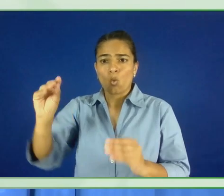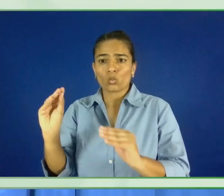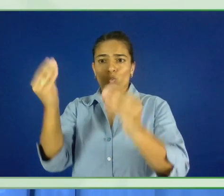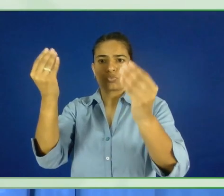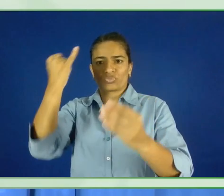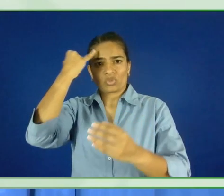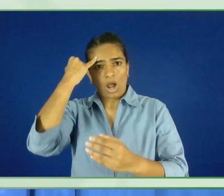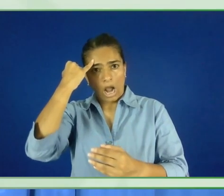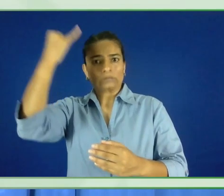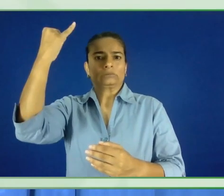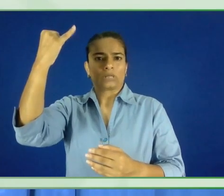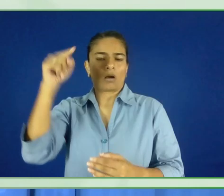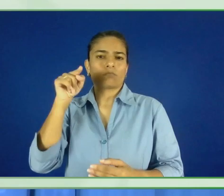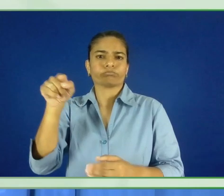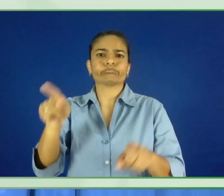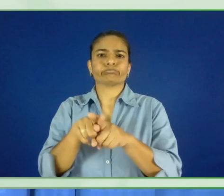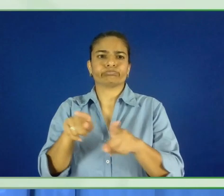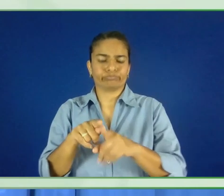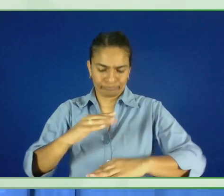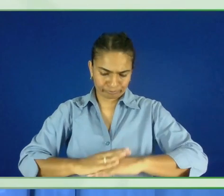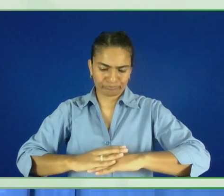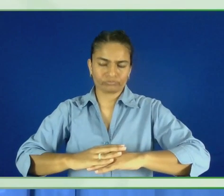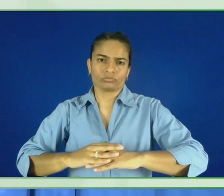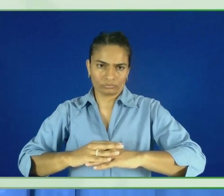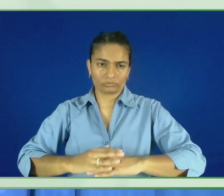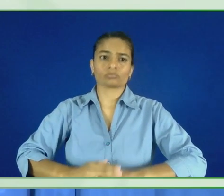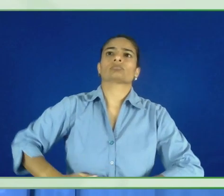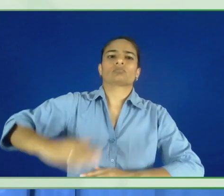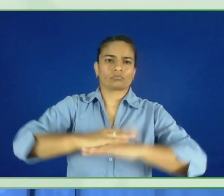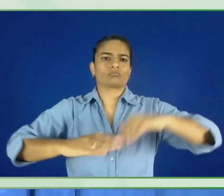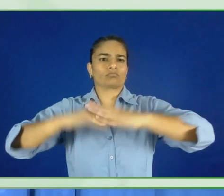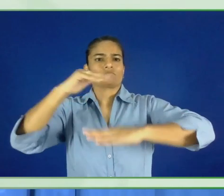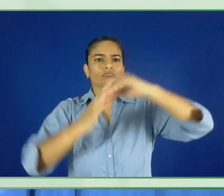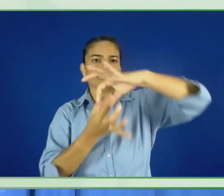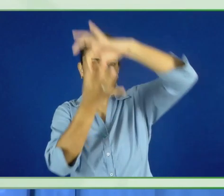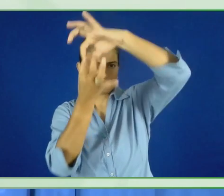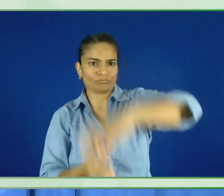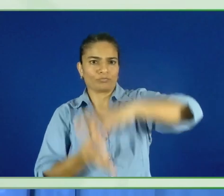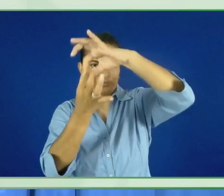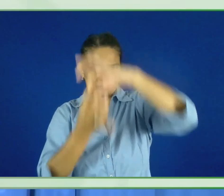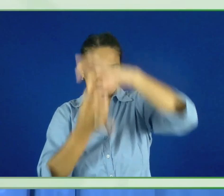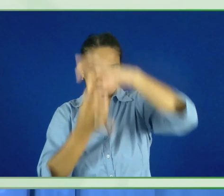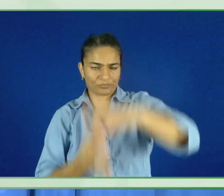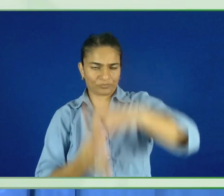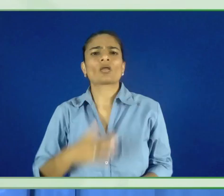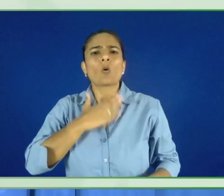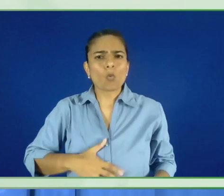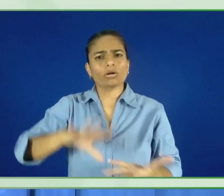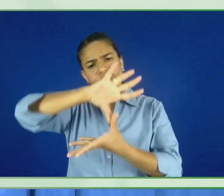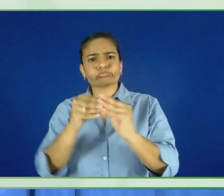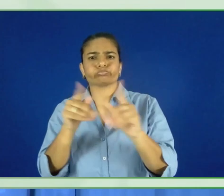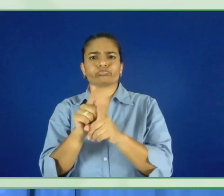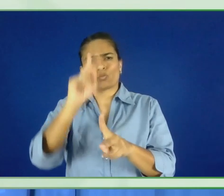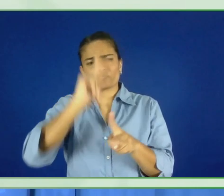So the first one is a complete approach to the professional integration of the young person. This approach